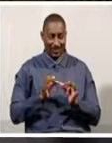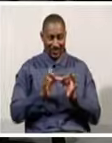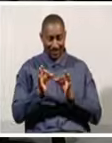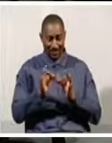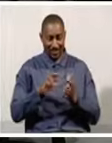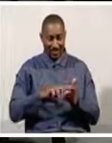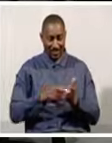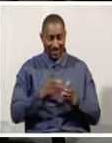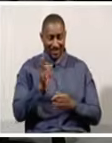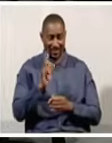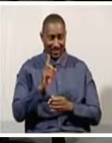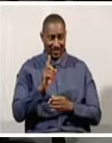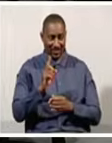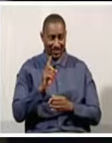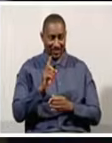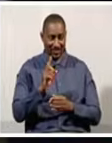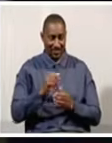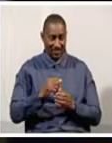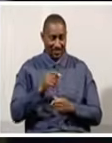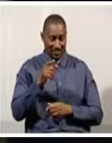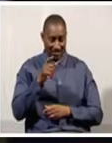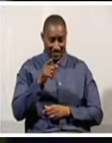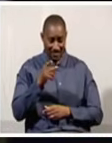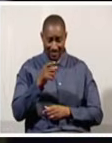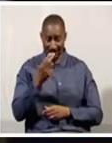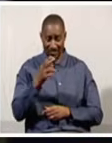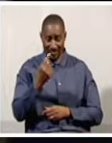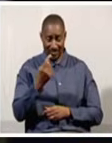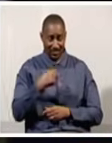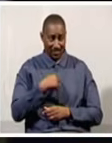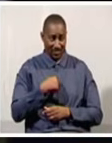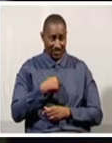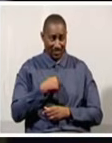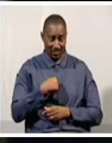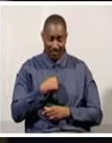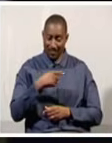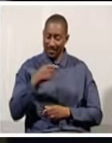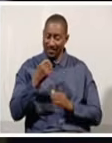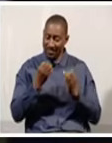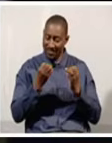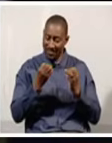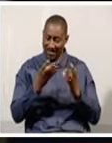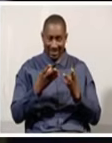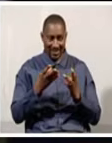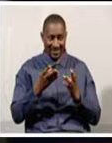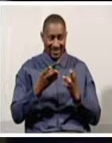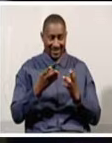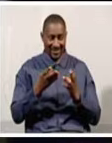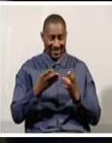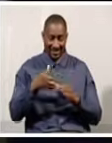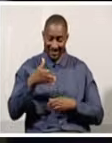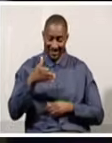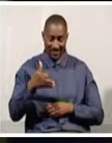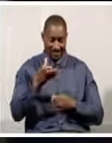must mention that was not a recognition for me alone. It was a recognition for the Namibian Broadcasting Corporation and the work that we